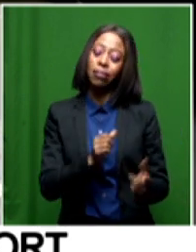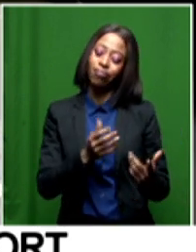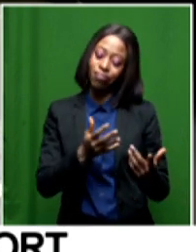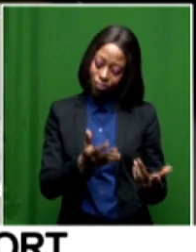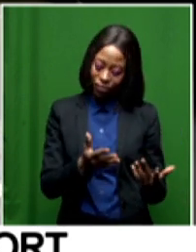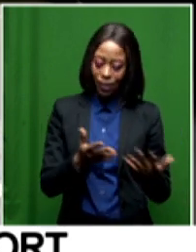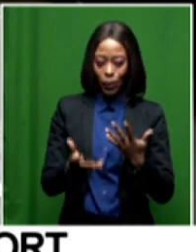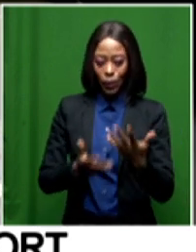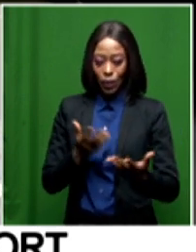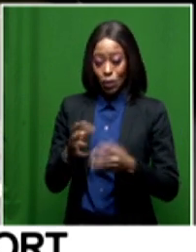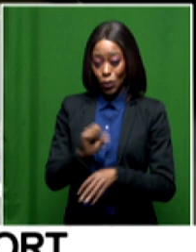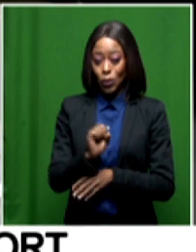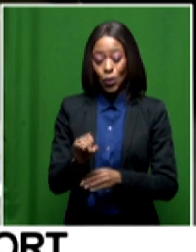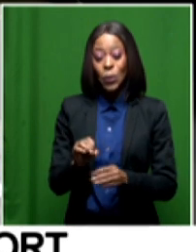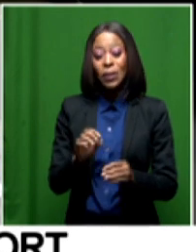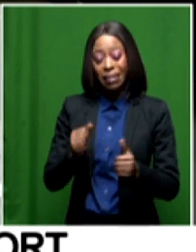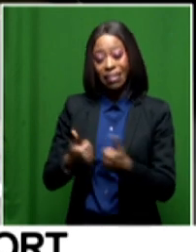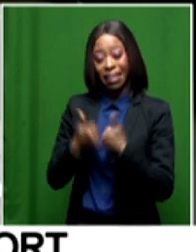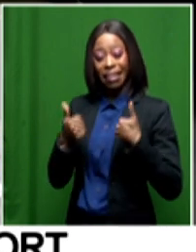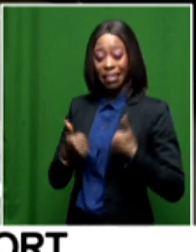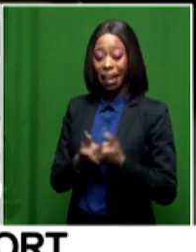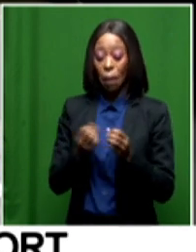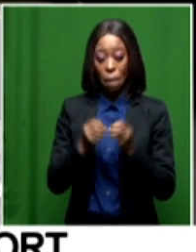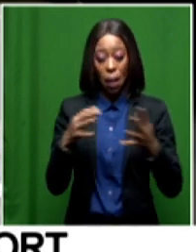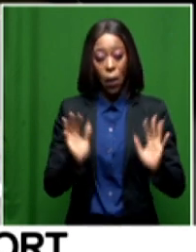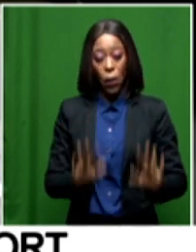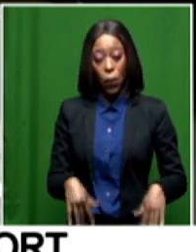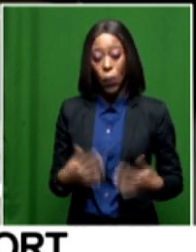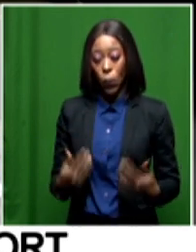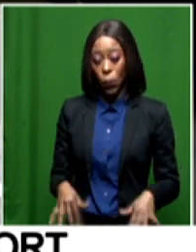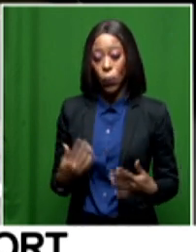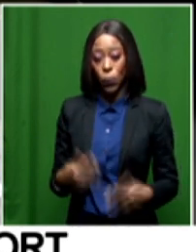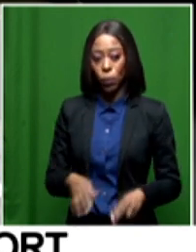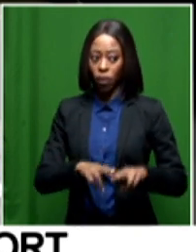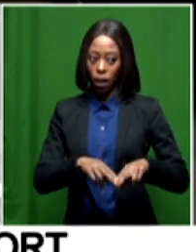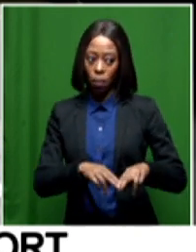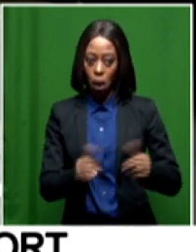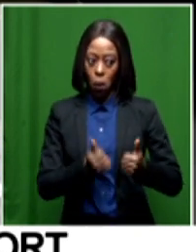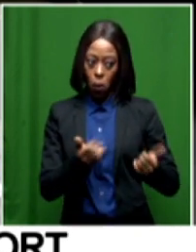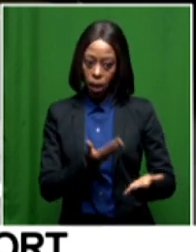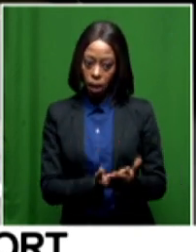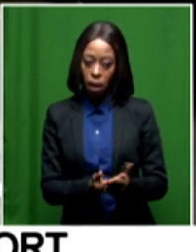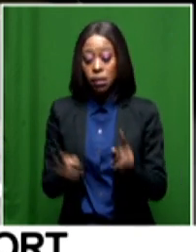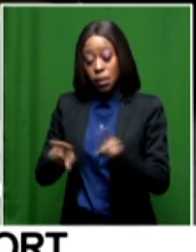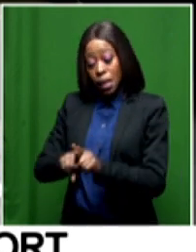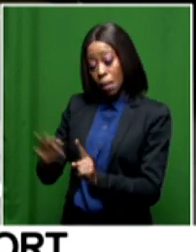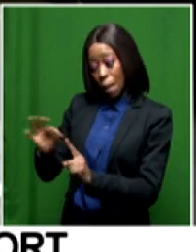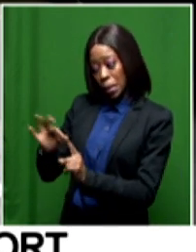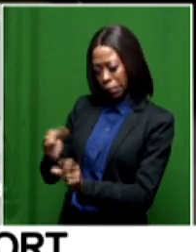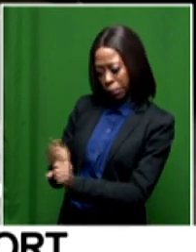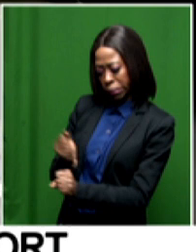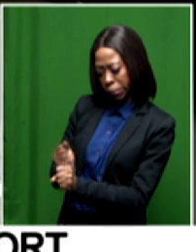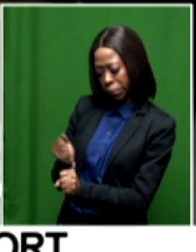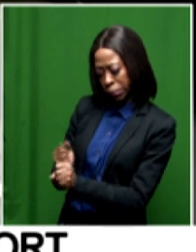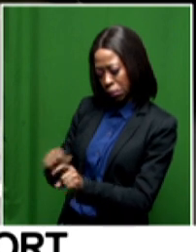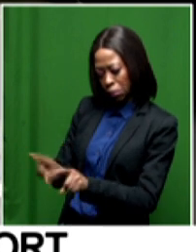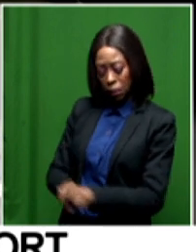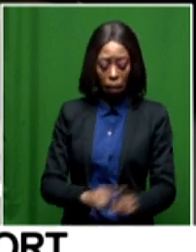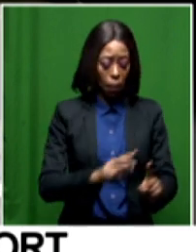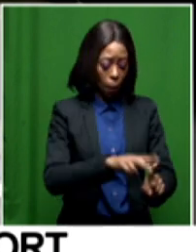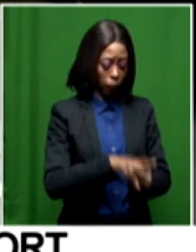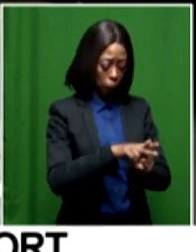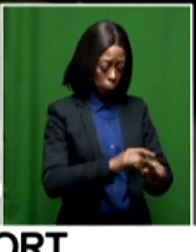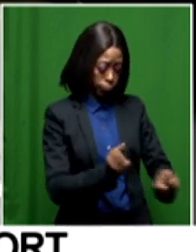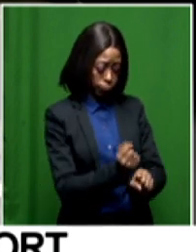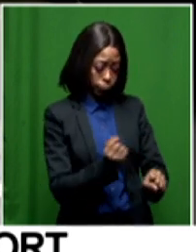So there are issues for Ferrari when it comes to reliability, but I'm sure just as Mercedes are working hard, the Ferrari guys are also